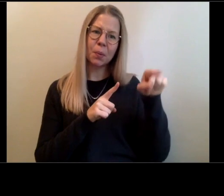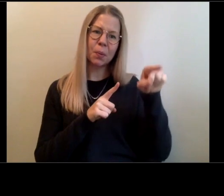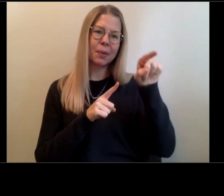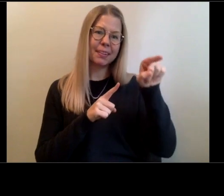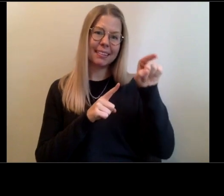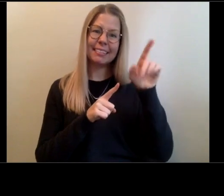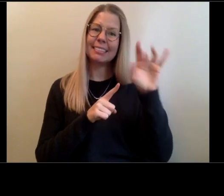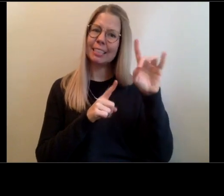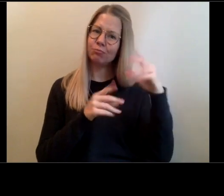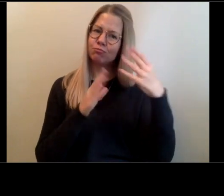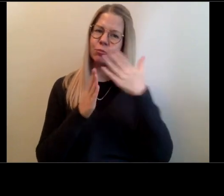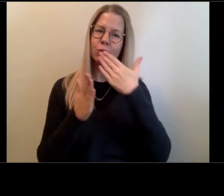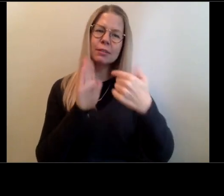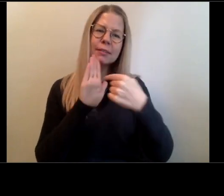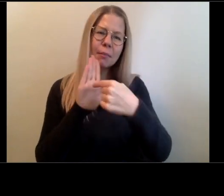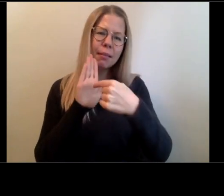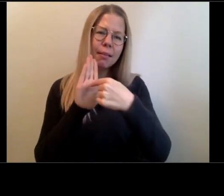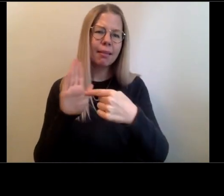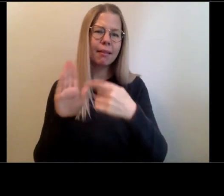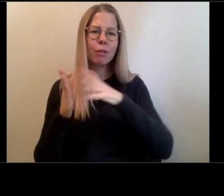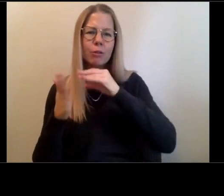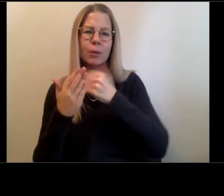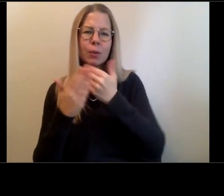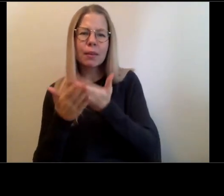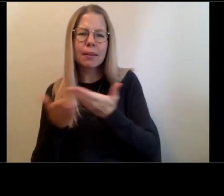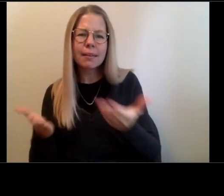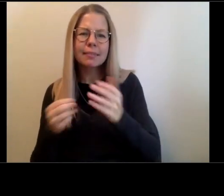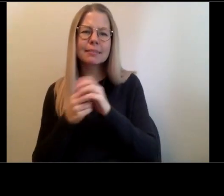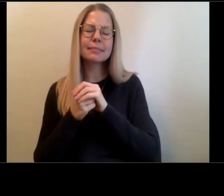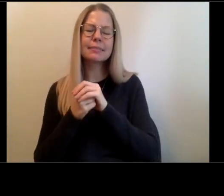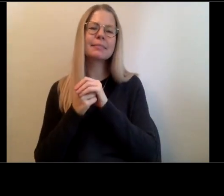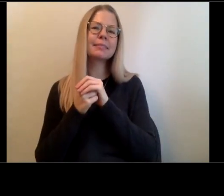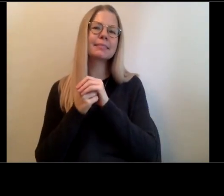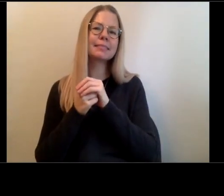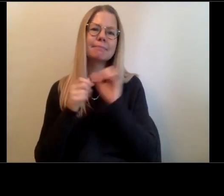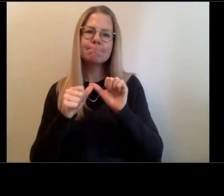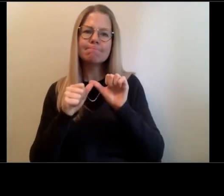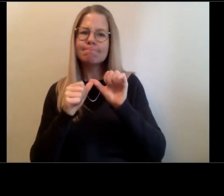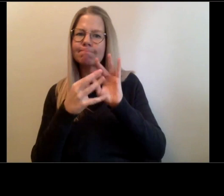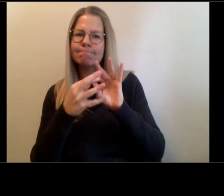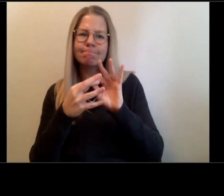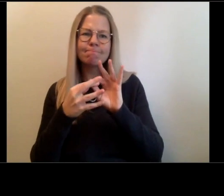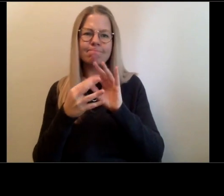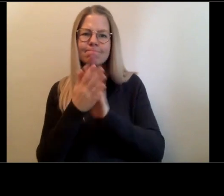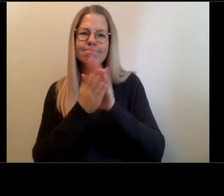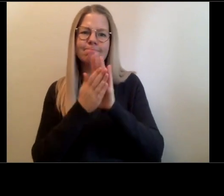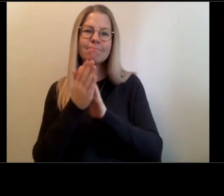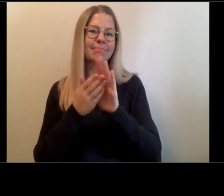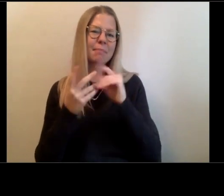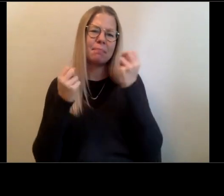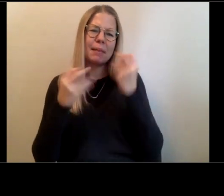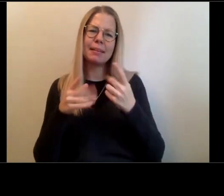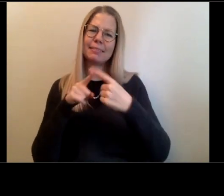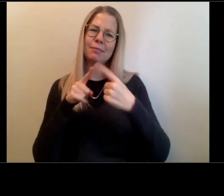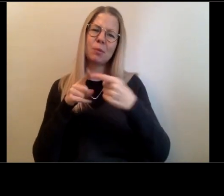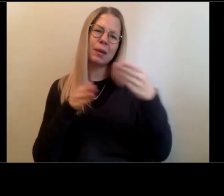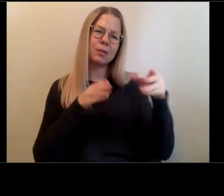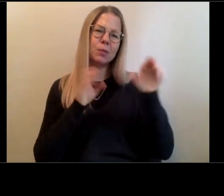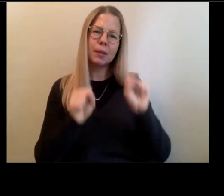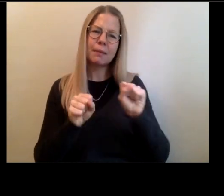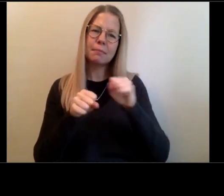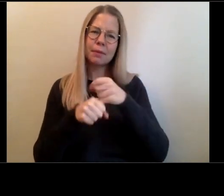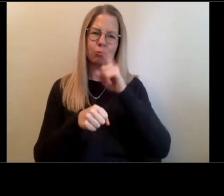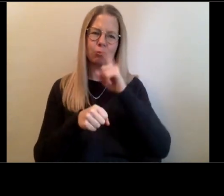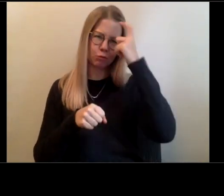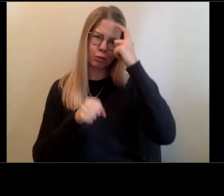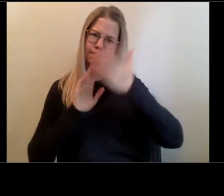living rooms. There are lots of ways of doing it. And whether that's sitting down to play Scrabble with a family member or